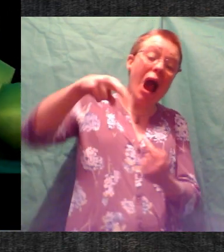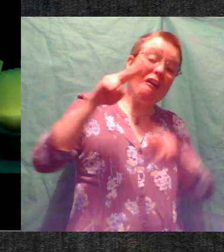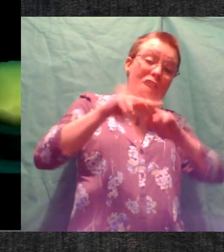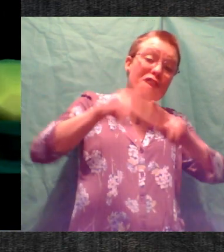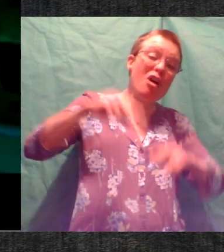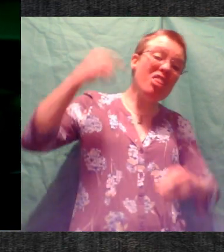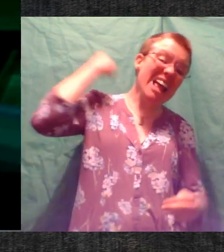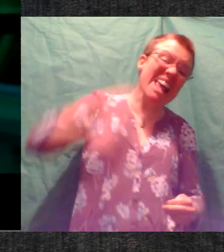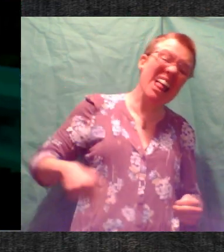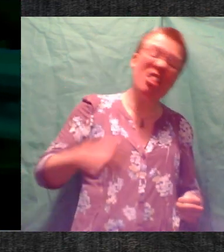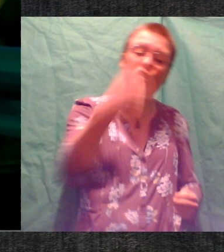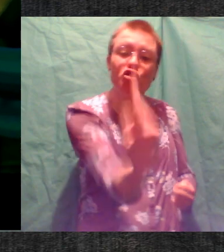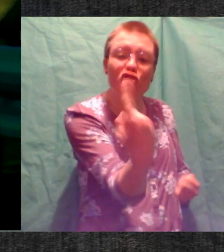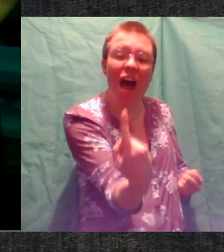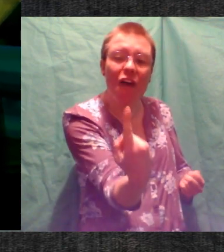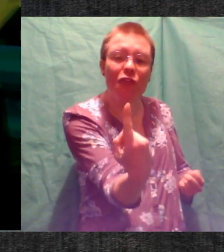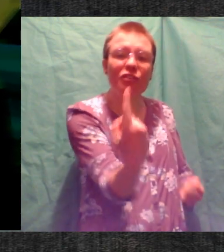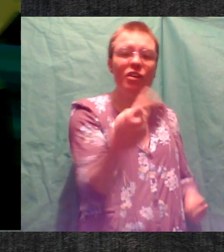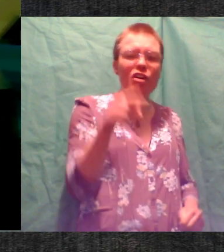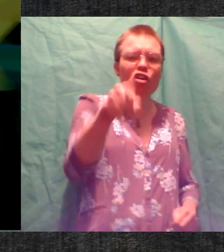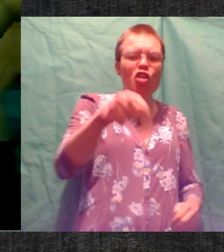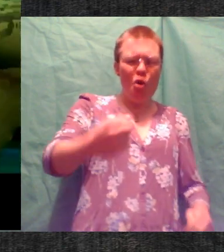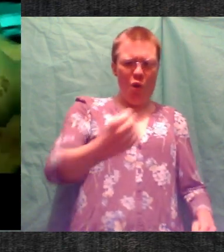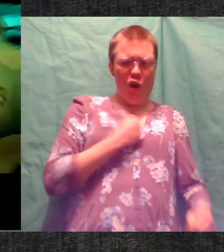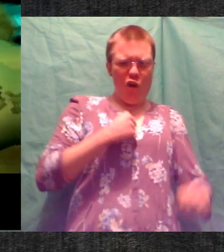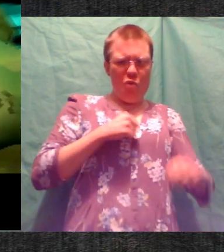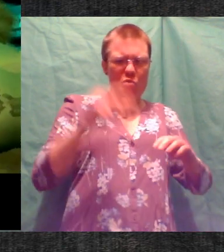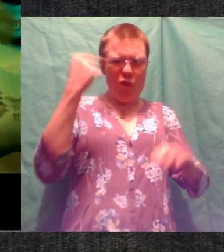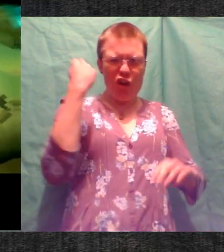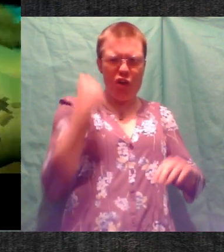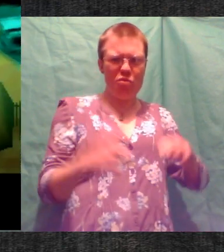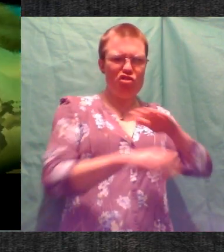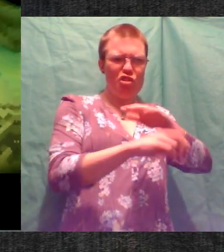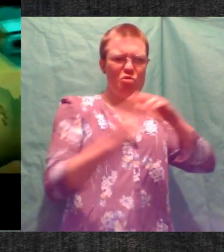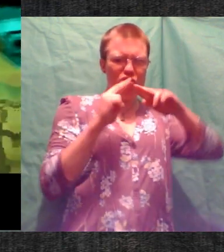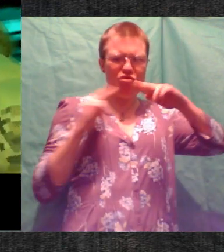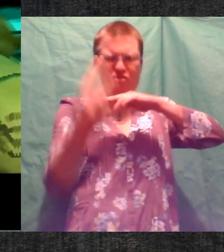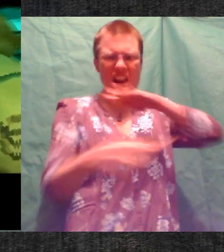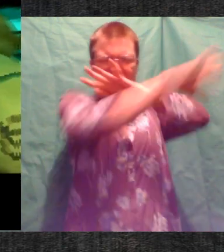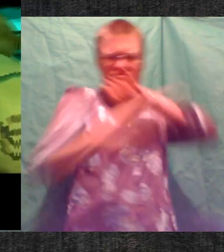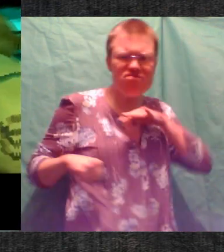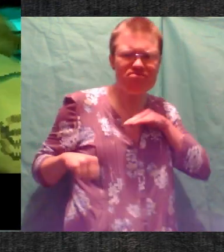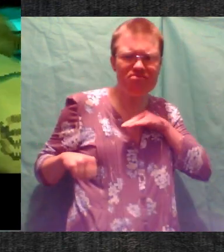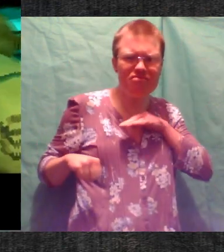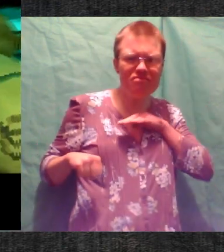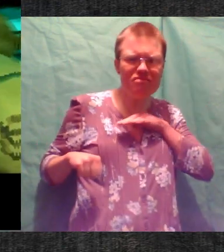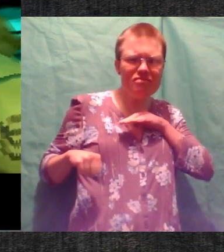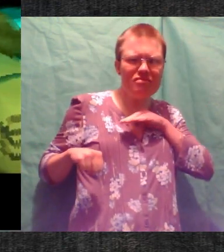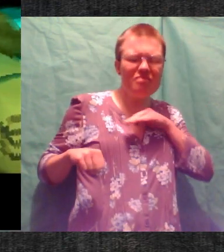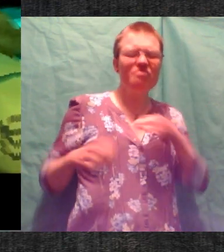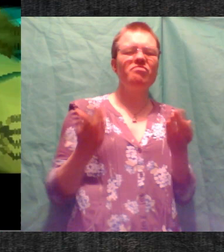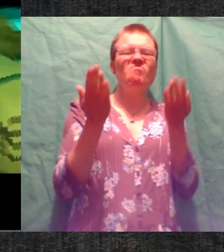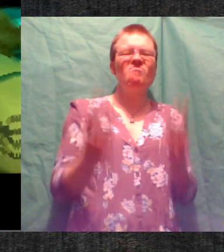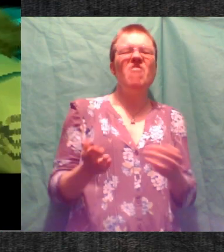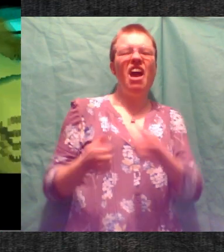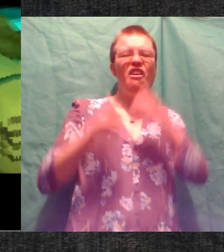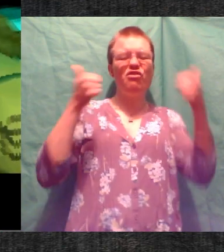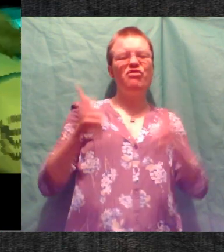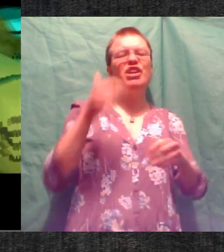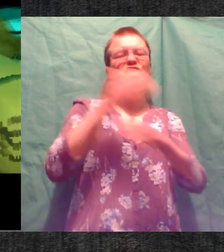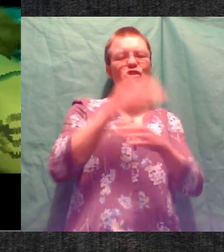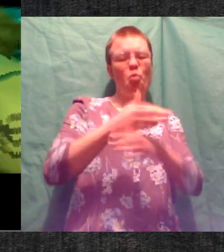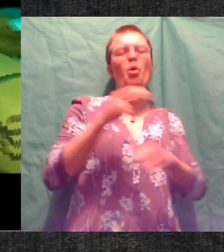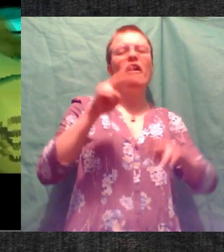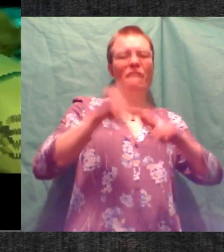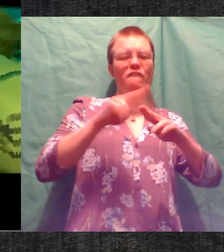our father with your own hands! You stole my chance for revenge! Now I'll